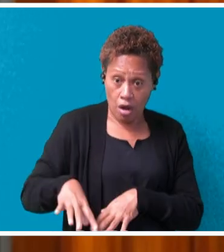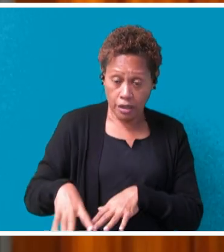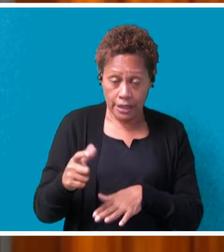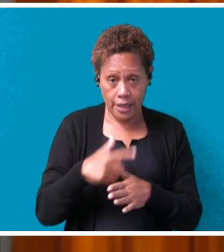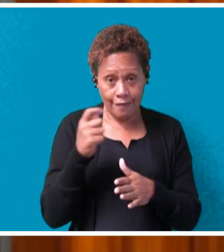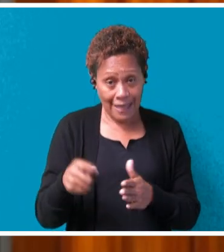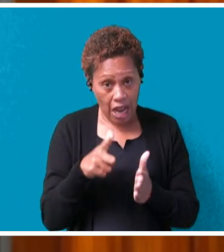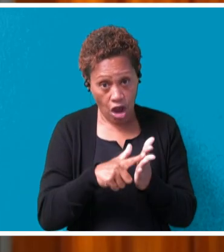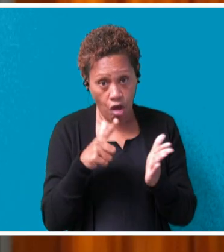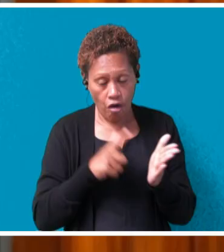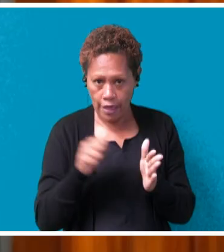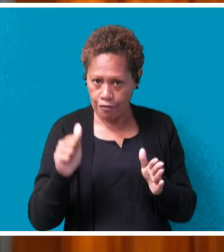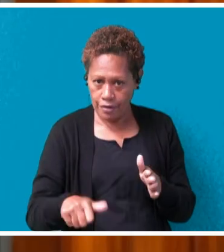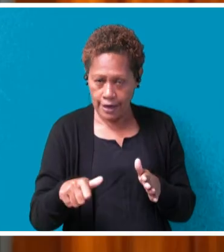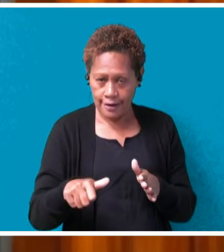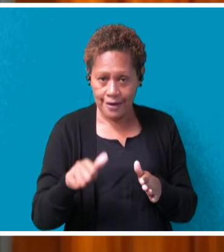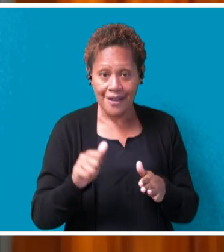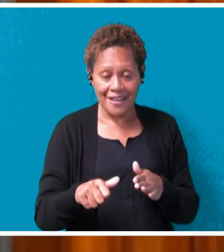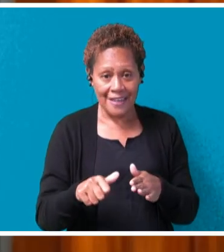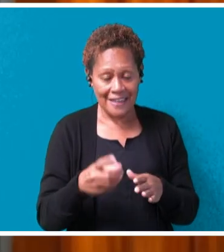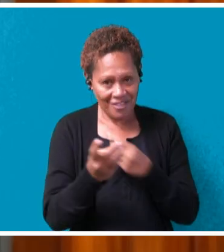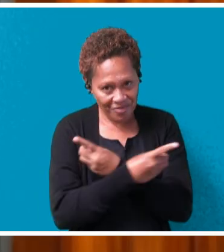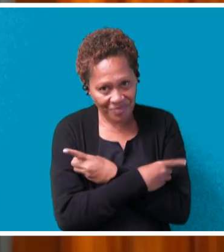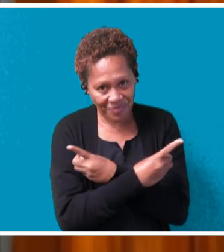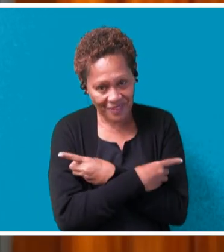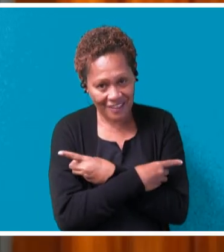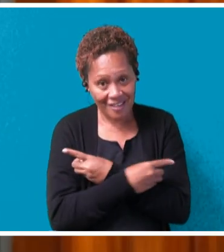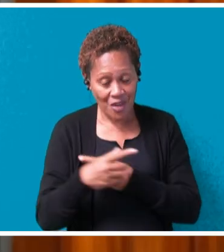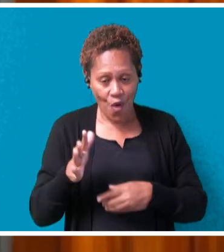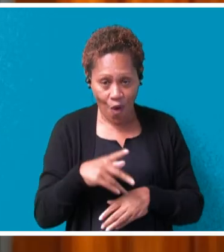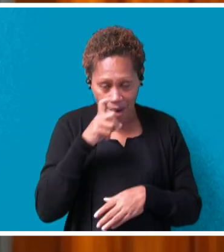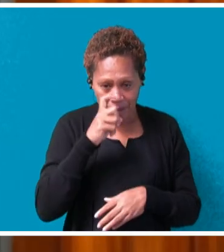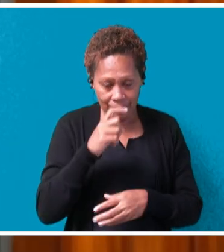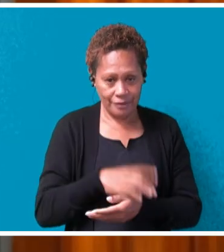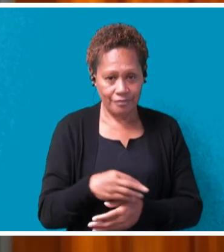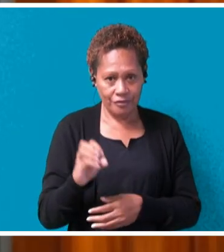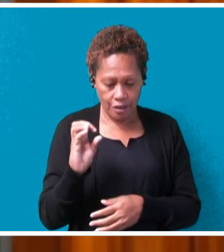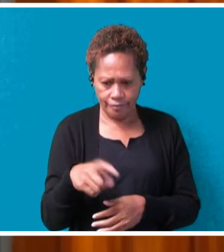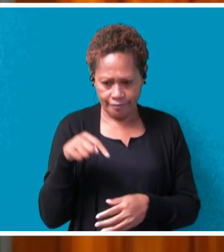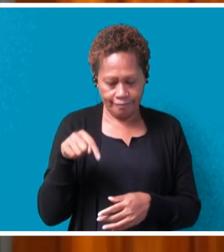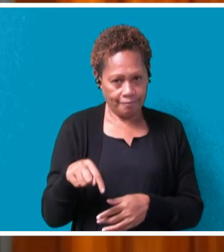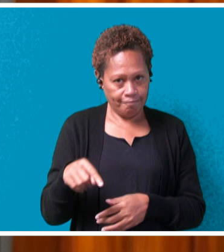the rights and dignity of our citizens. These reforms are not undertaken lightly.